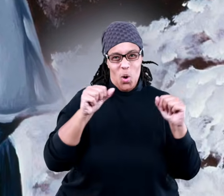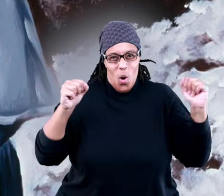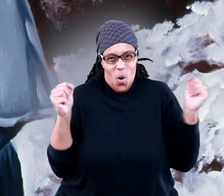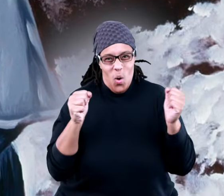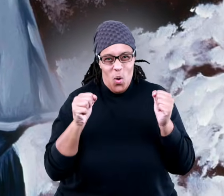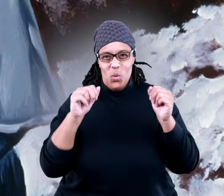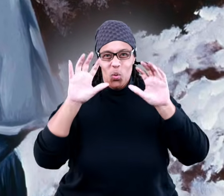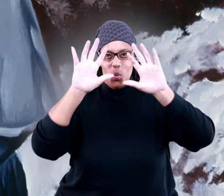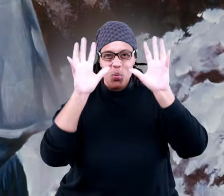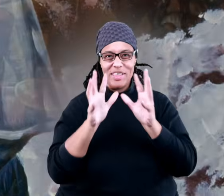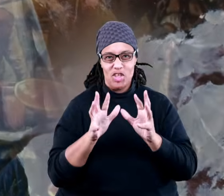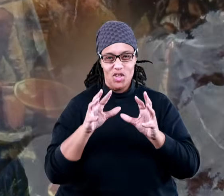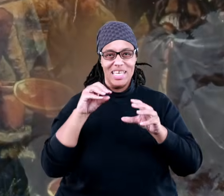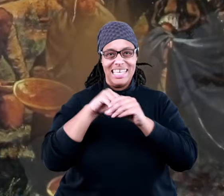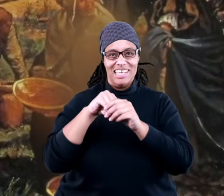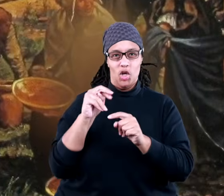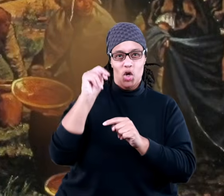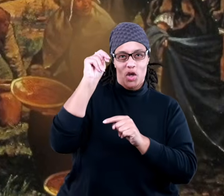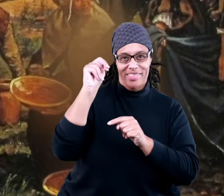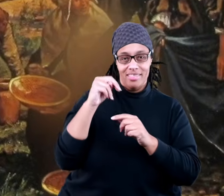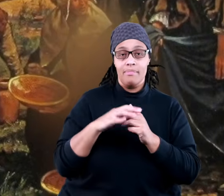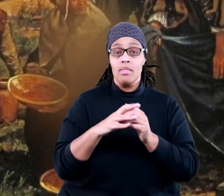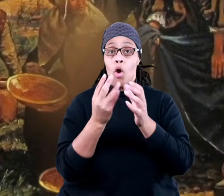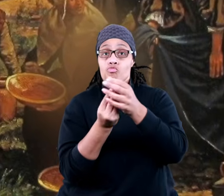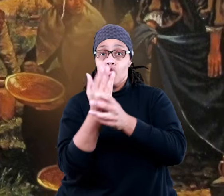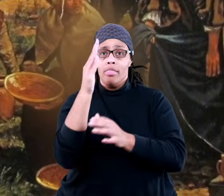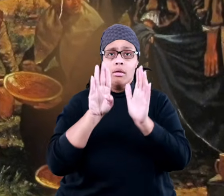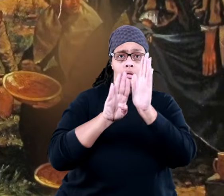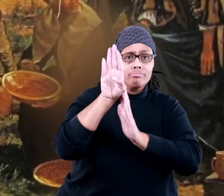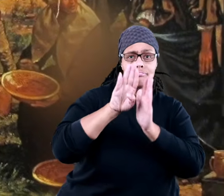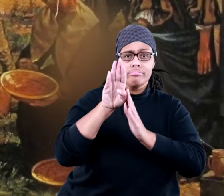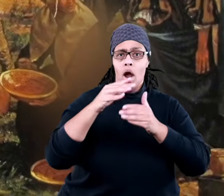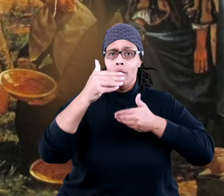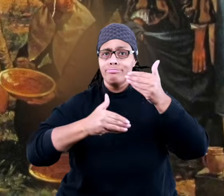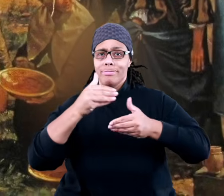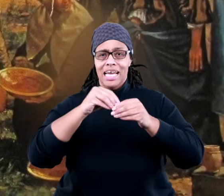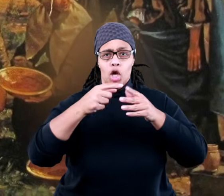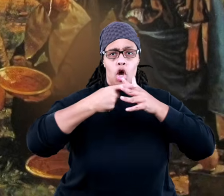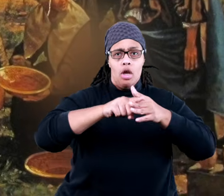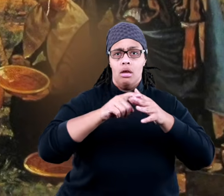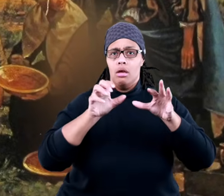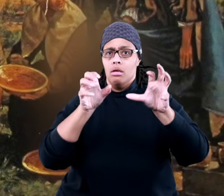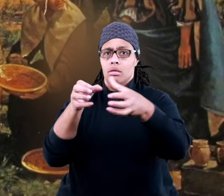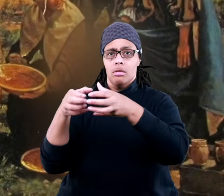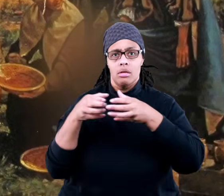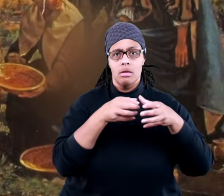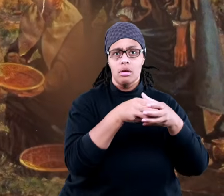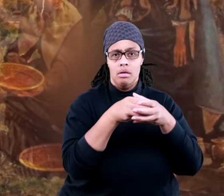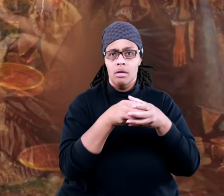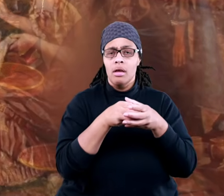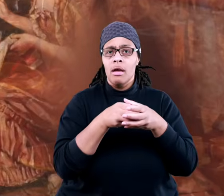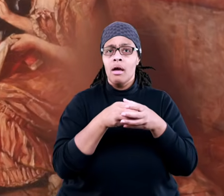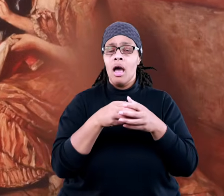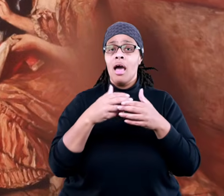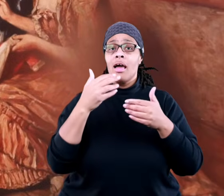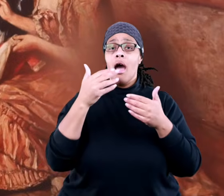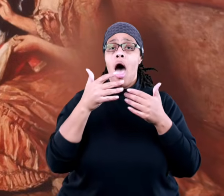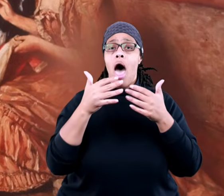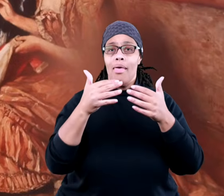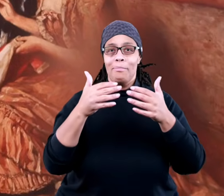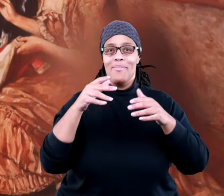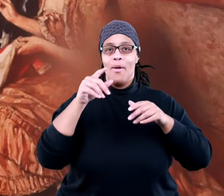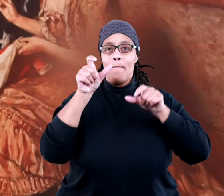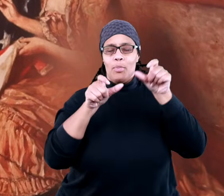for the cold winters of the North. Growth and development continued with the original colonies, and eventually